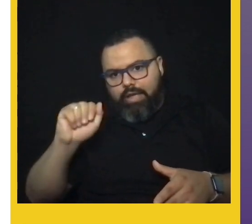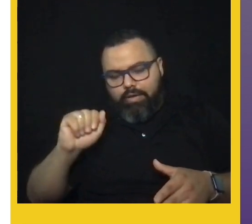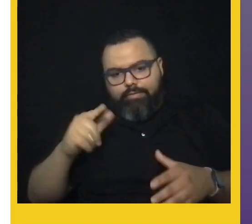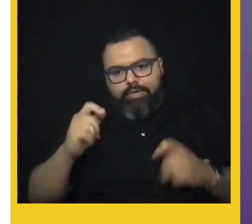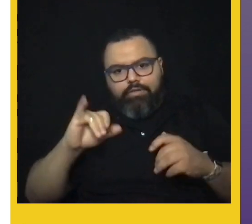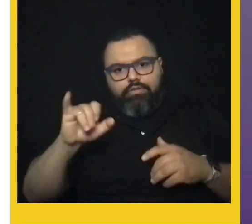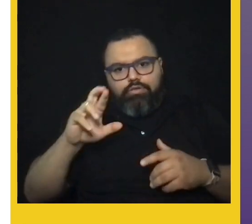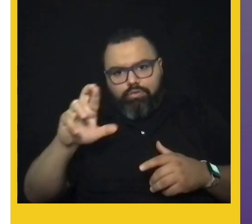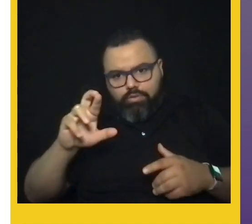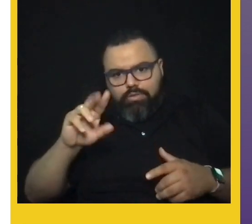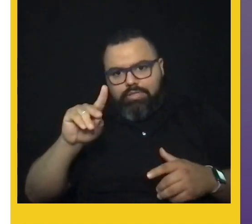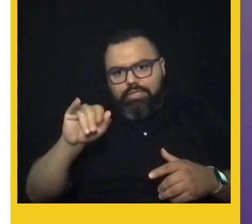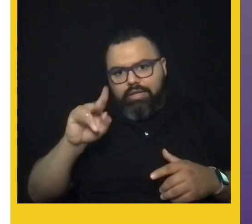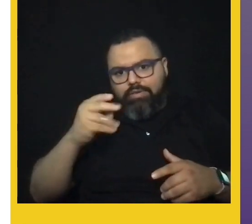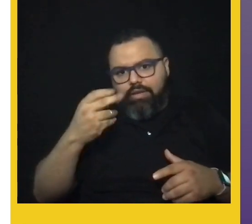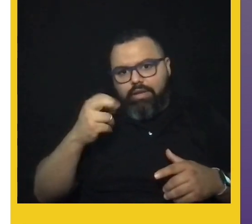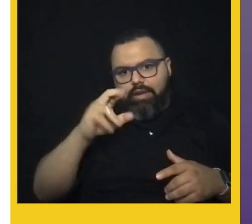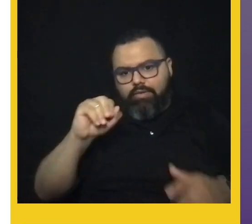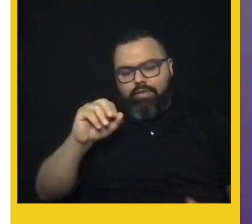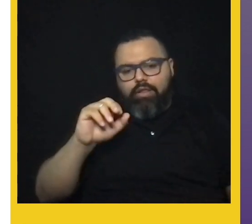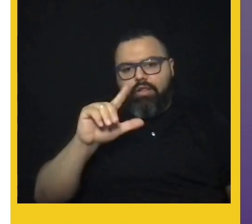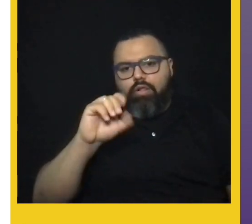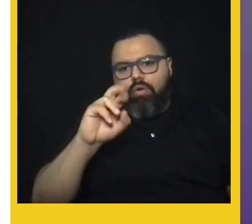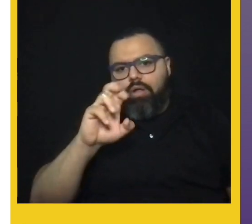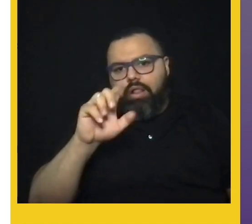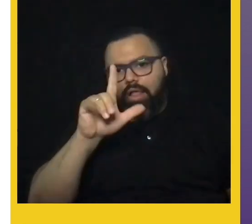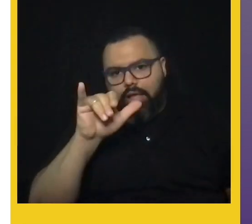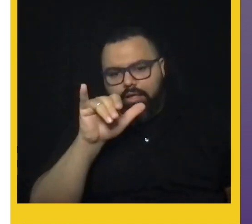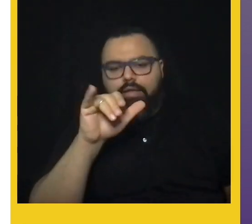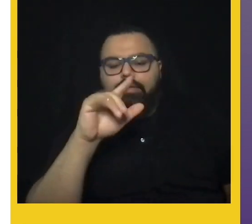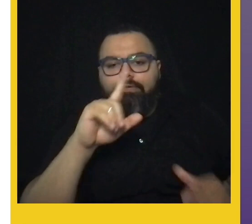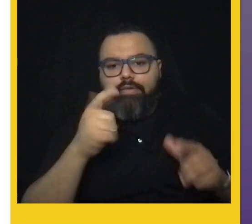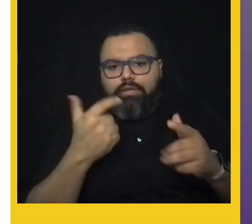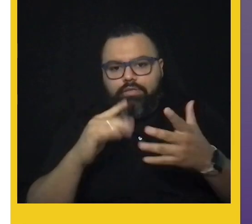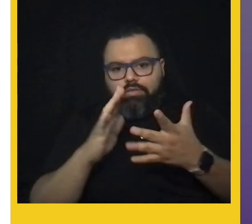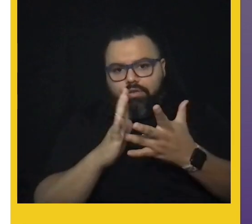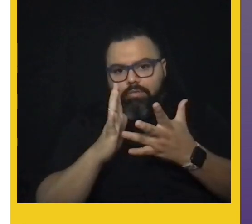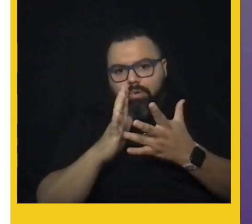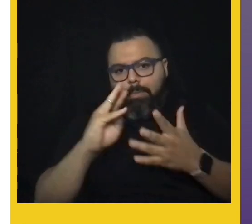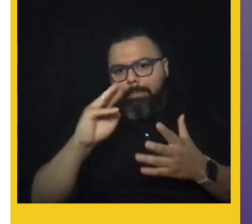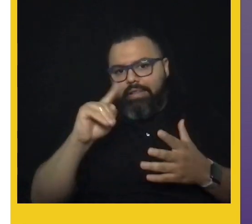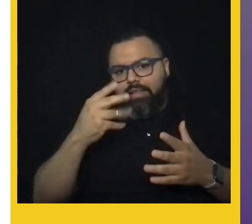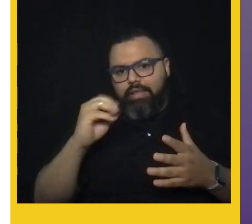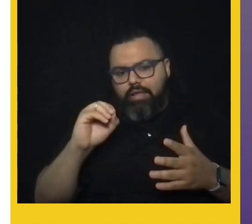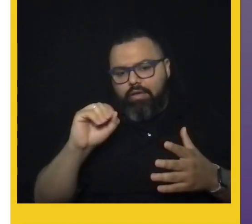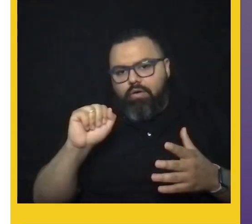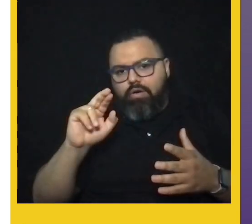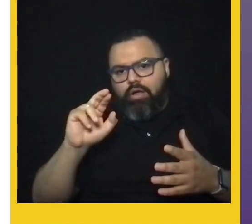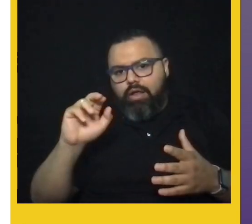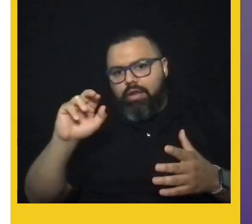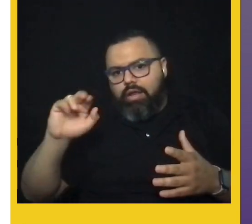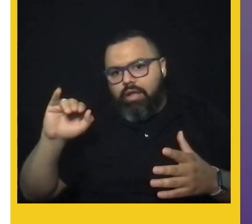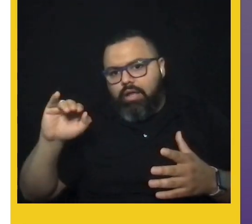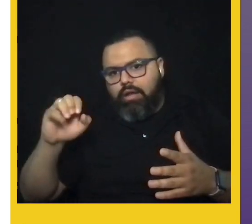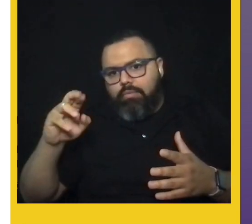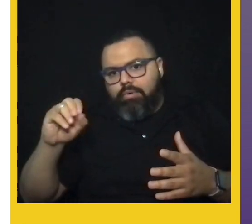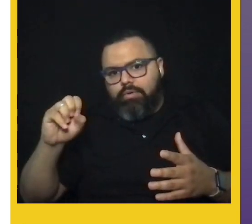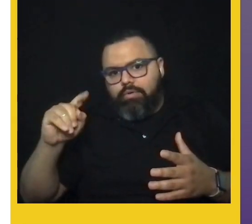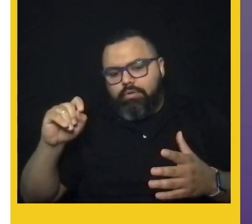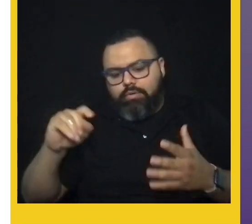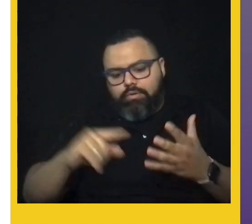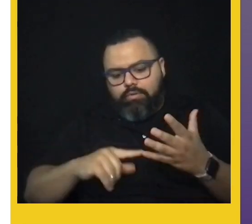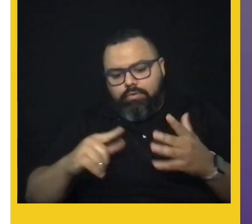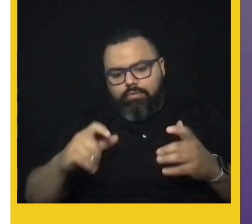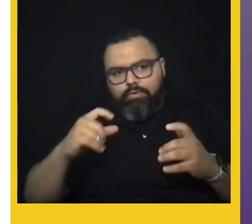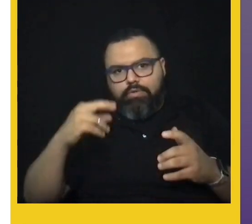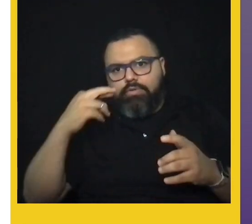Cadena, Fastest Junior, David Herrera and Lorelai Roscoff, Fastest Sophomore, Mateo Arnold Houston and Jaime